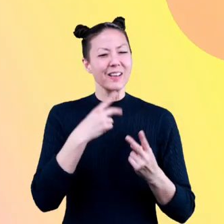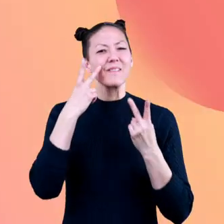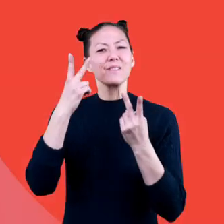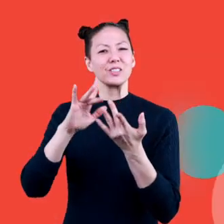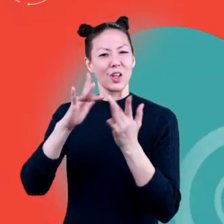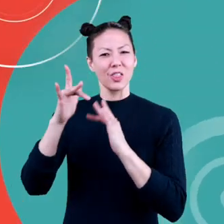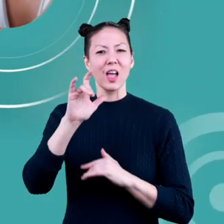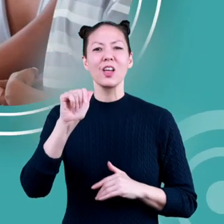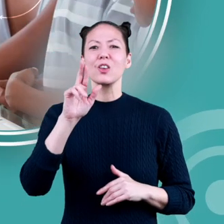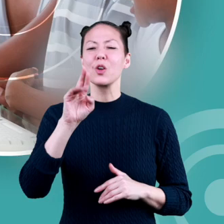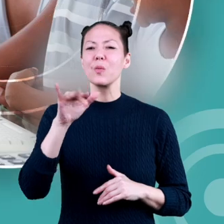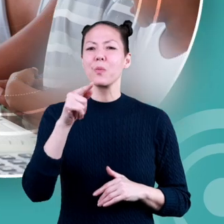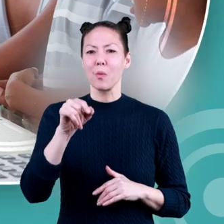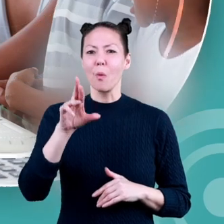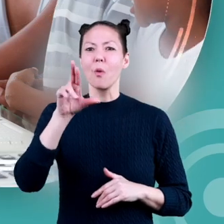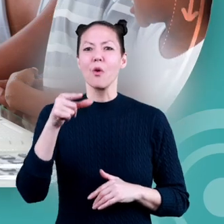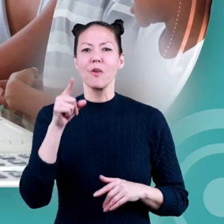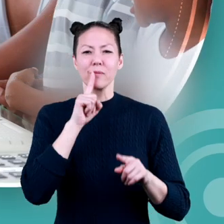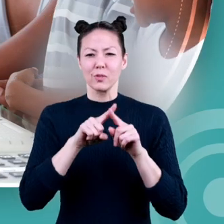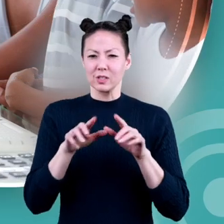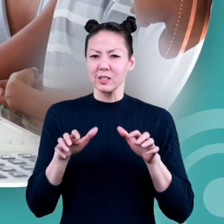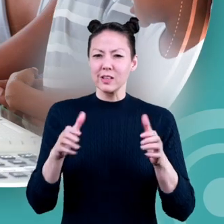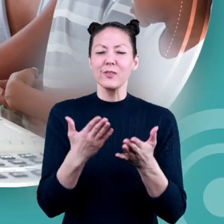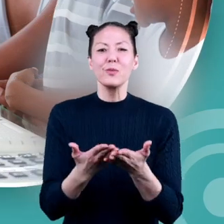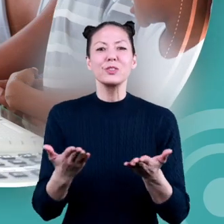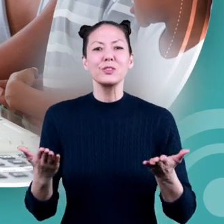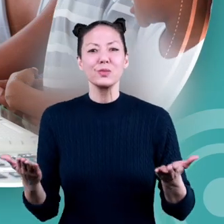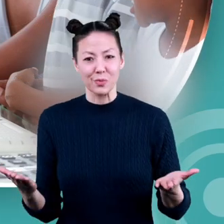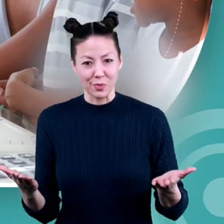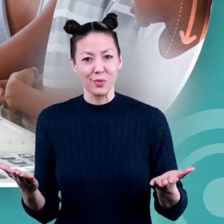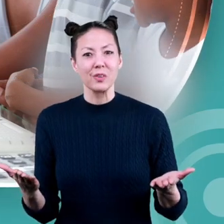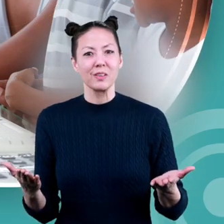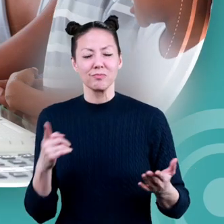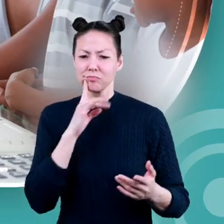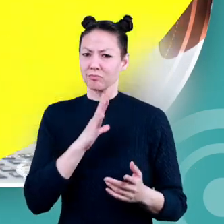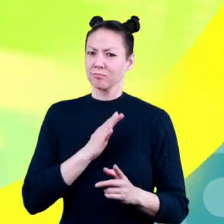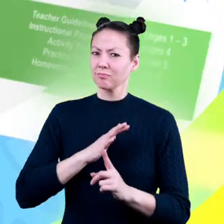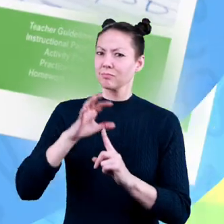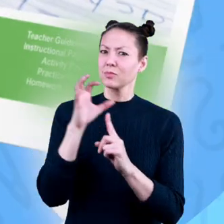Visit us at learnbright.org for thousands of free